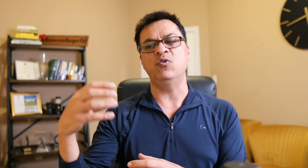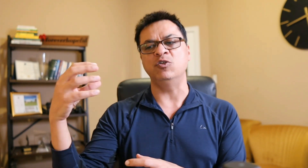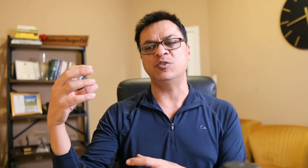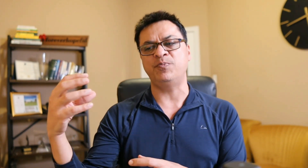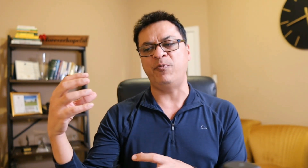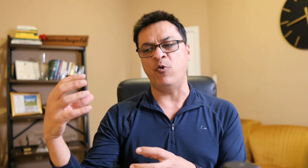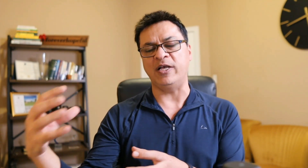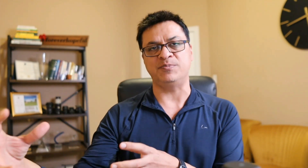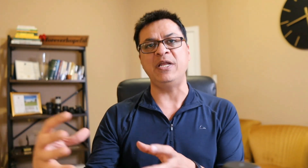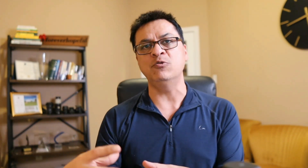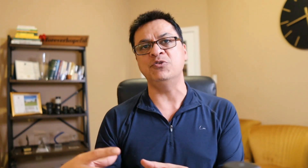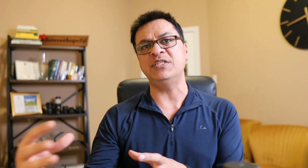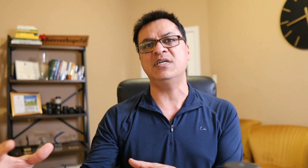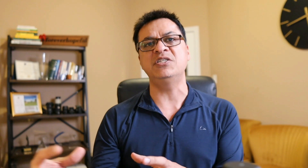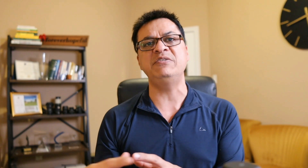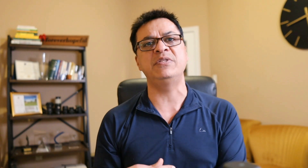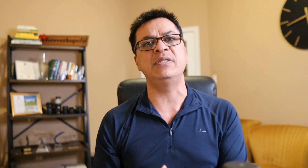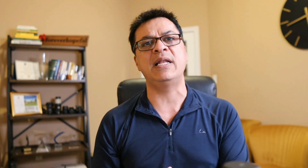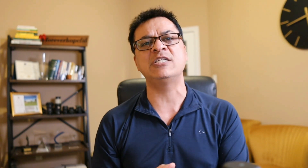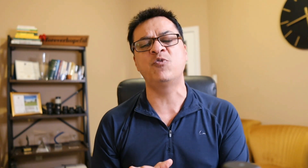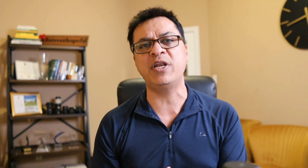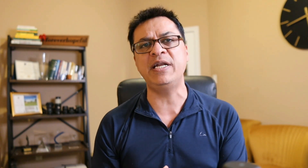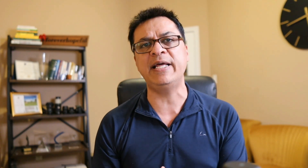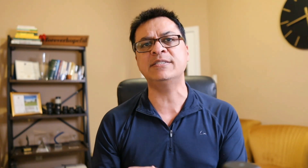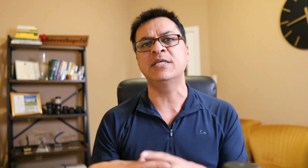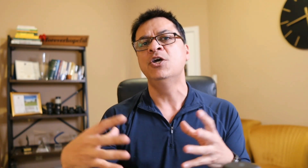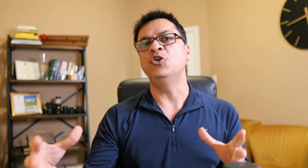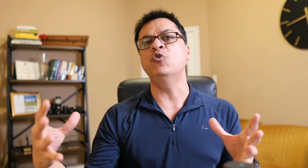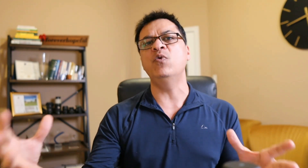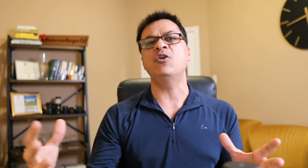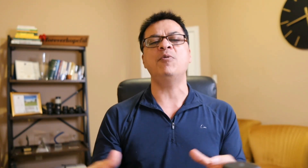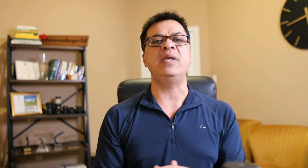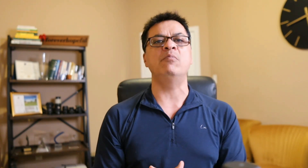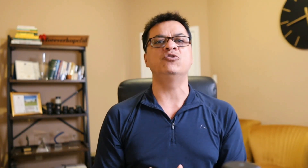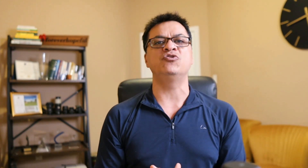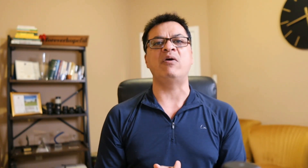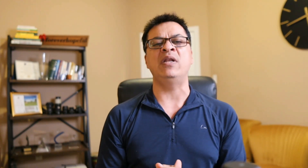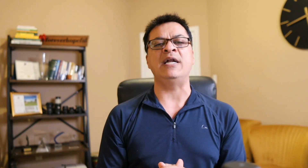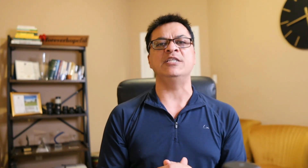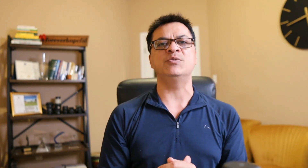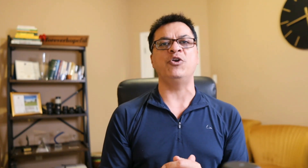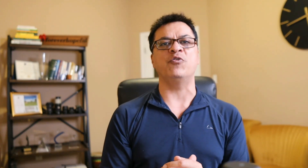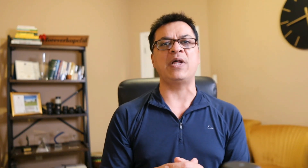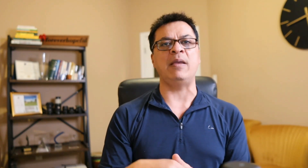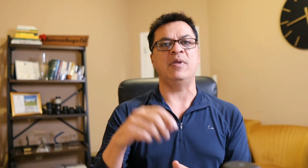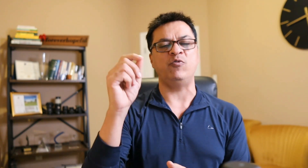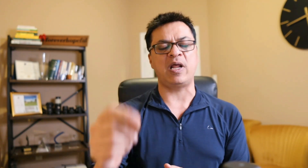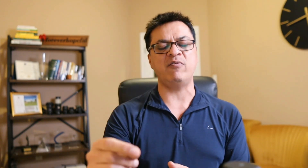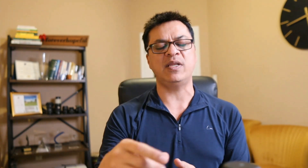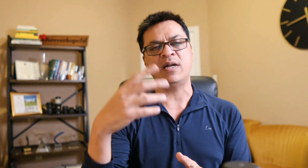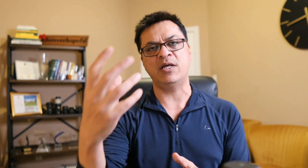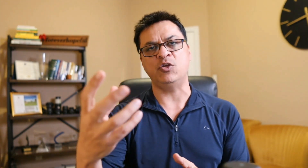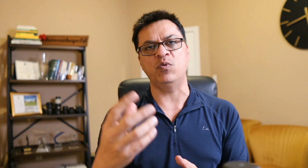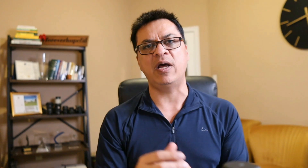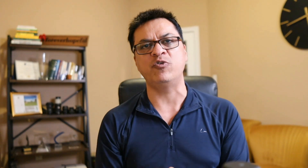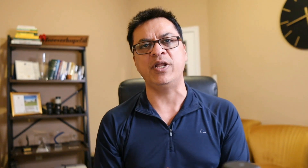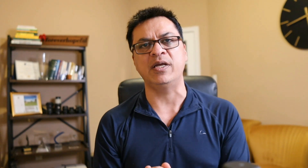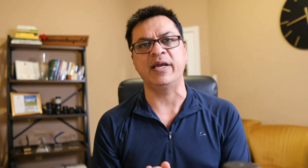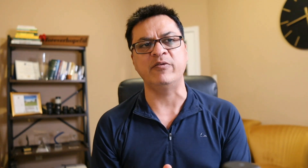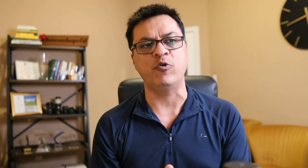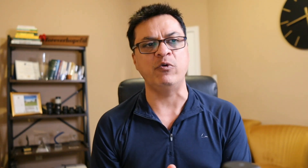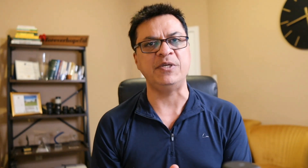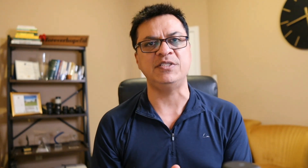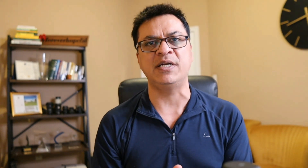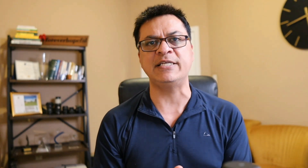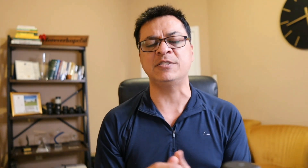traveler who has been to these countries in the last 14 days, you will not be able to travel at this point of time. If you arrive in Canada, you will have to take a